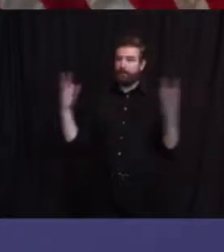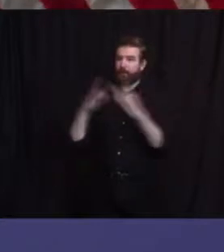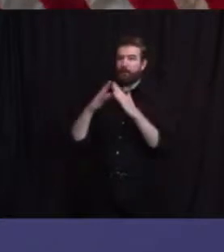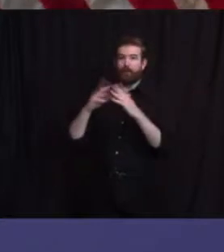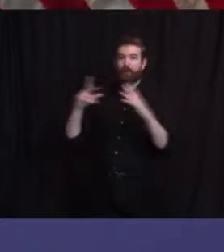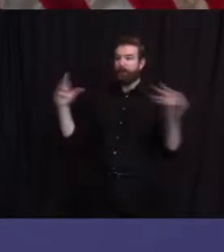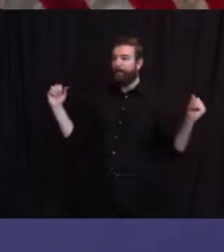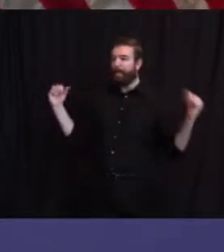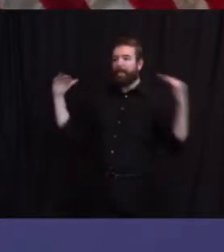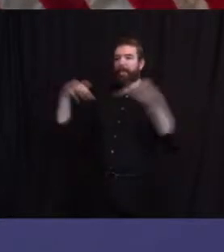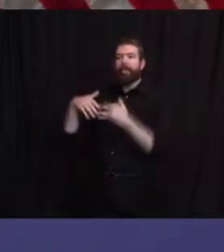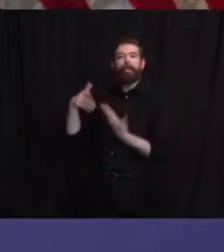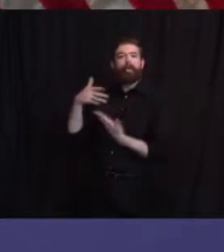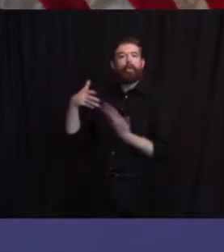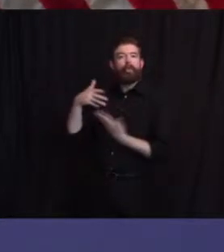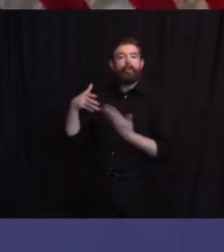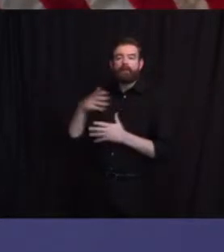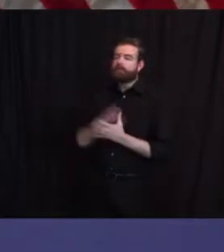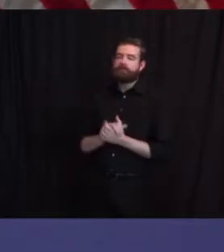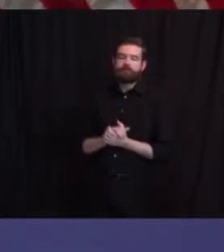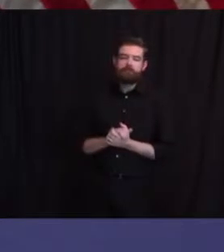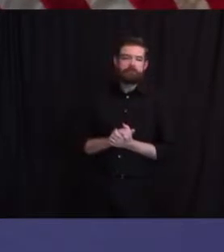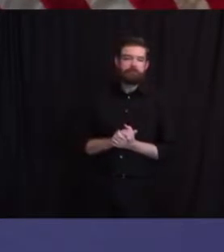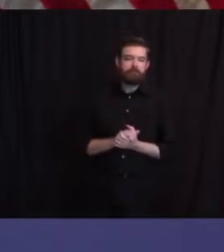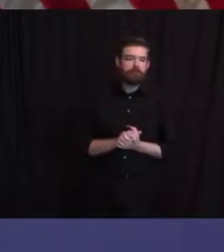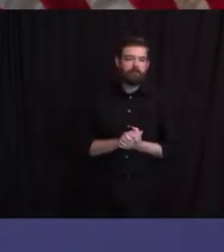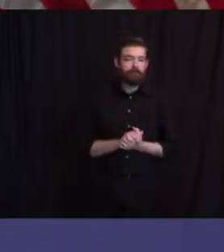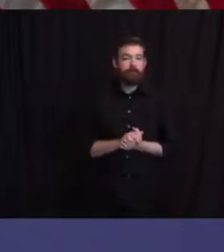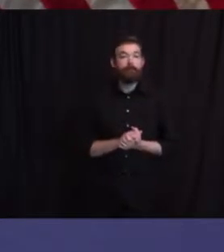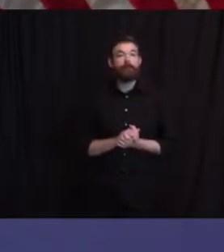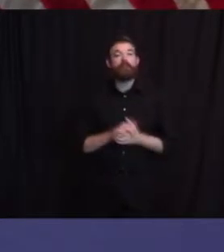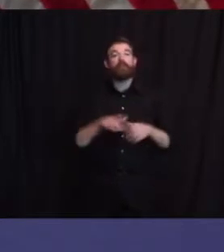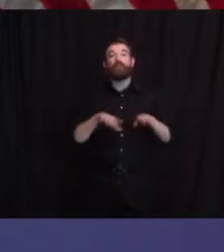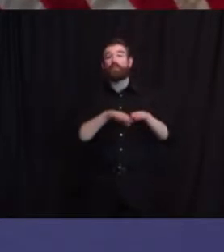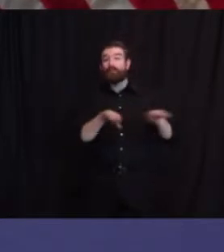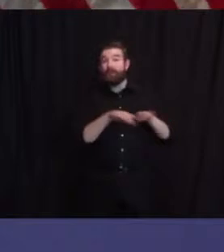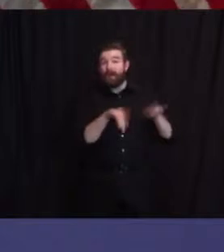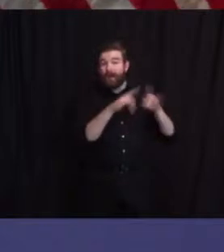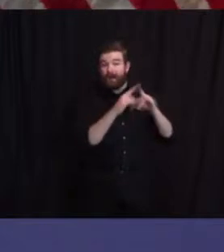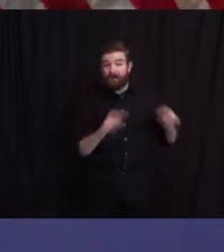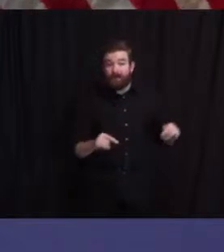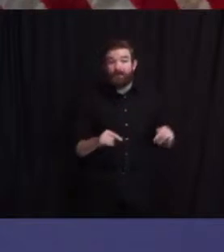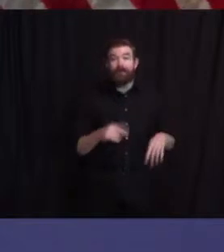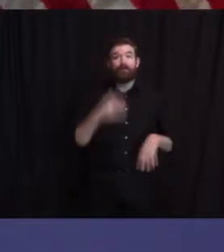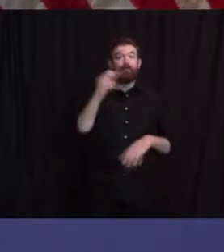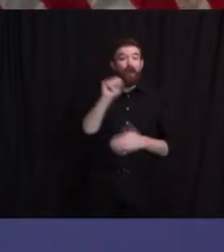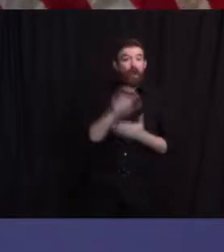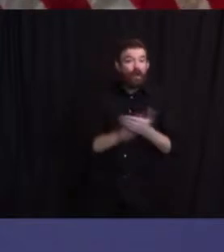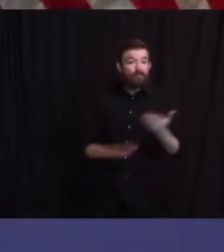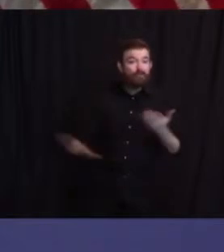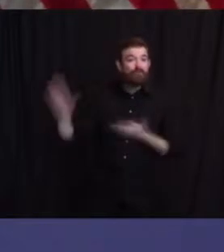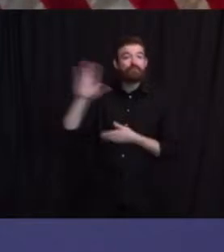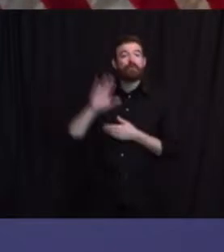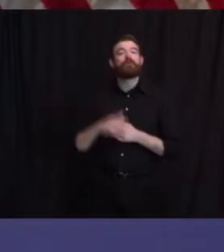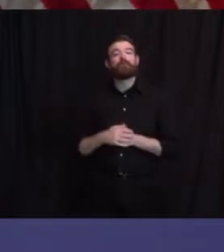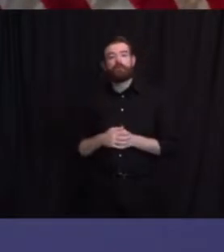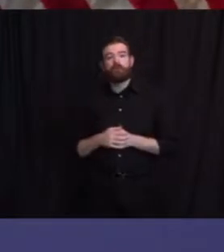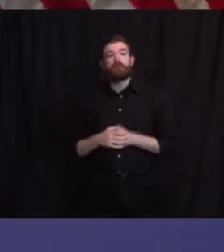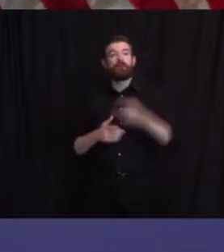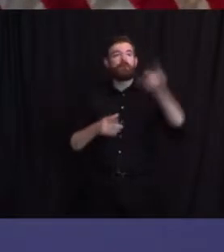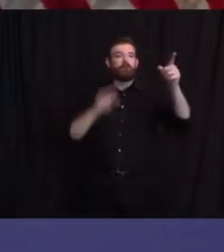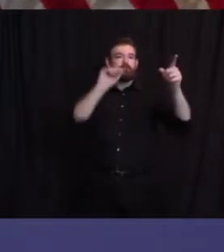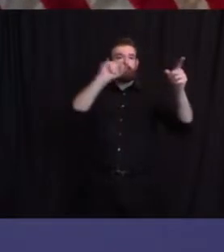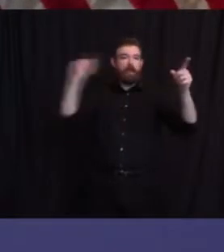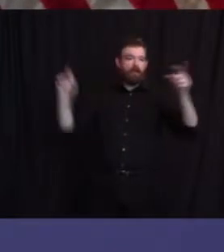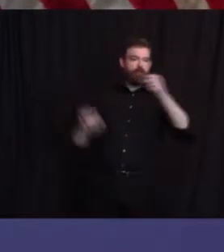swim camps or high school and college? On high school and college, it would apply. The order will say